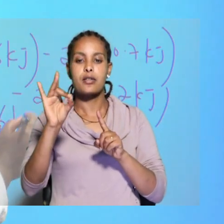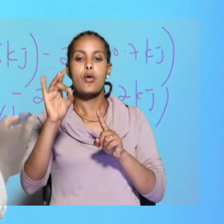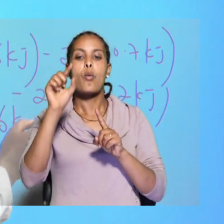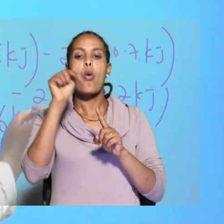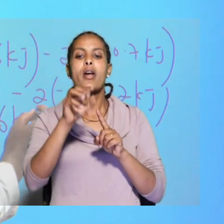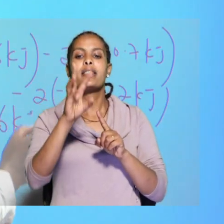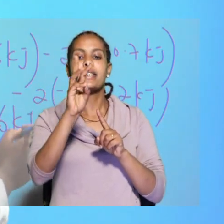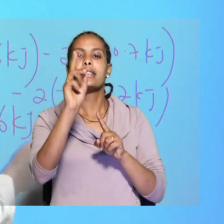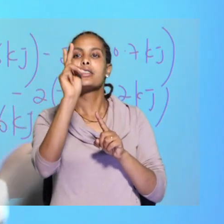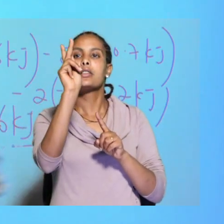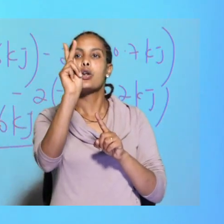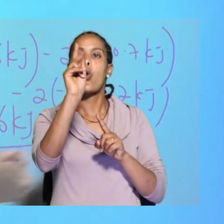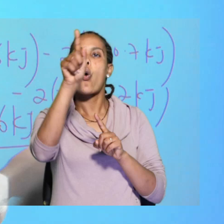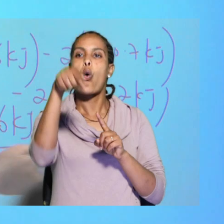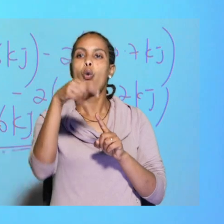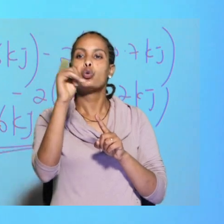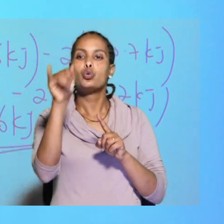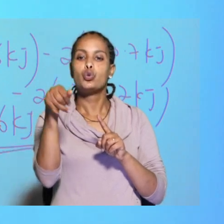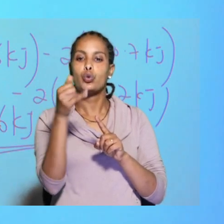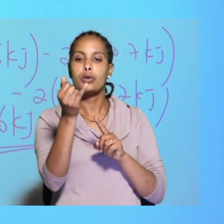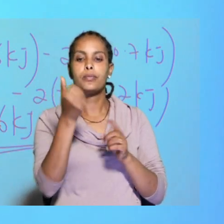488.6 kilojoule. You see?